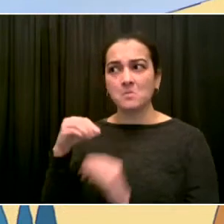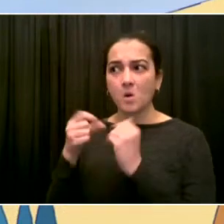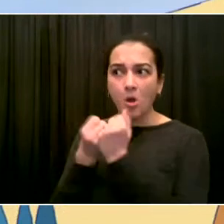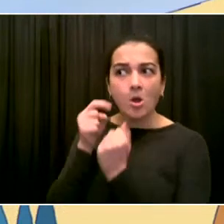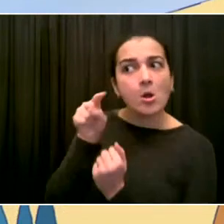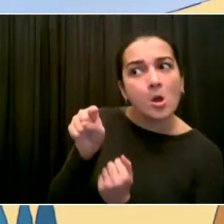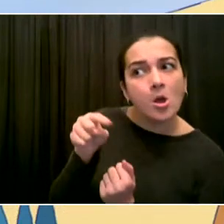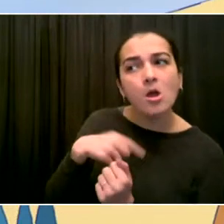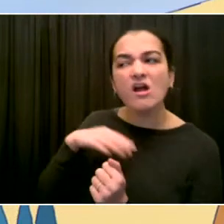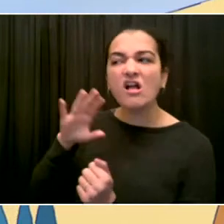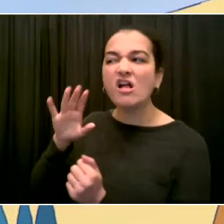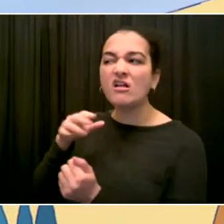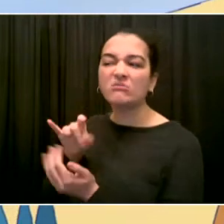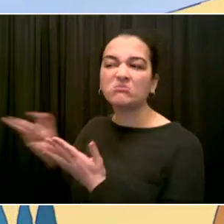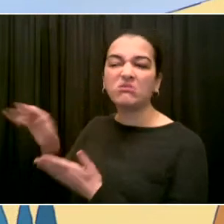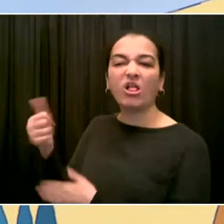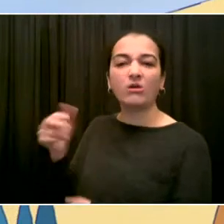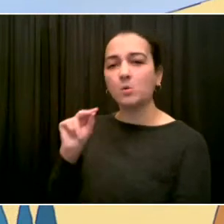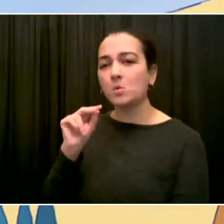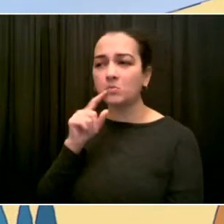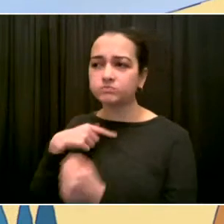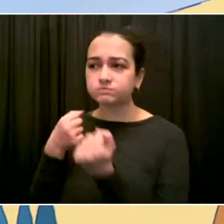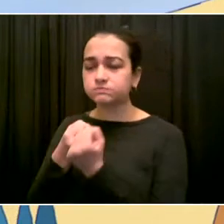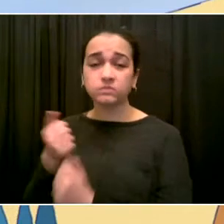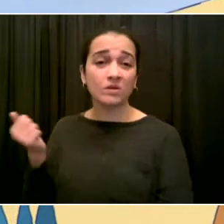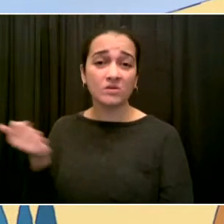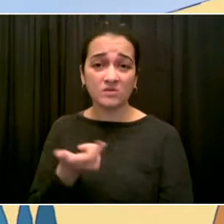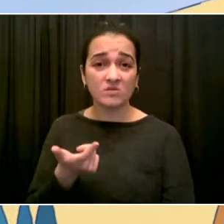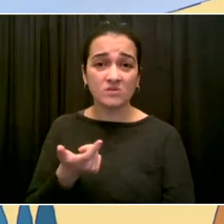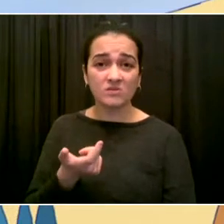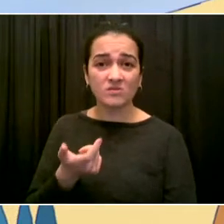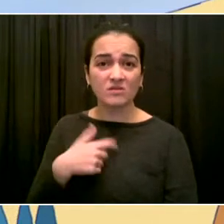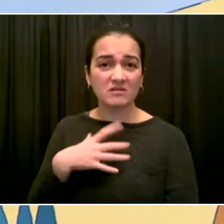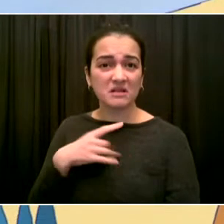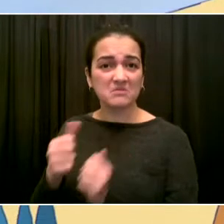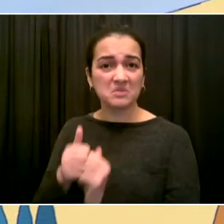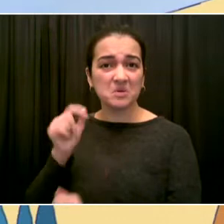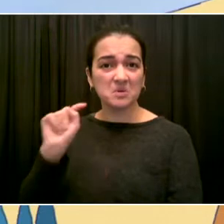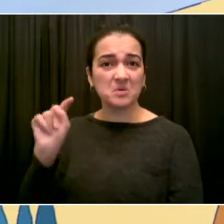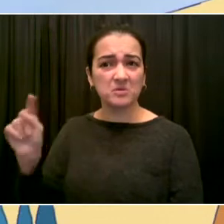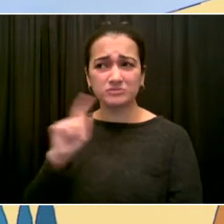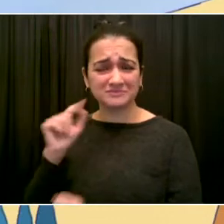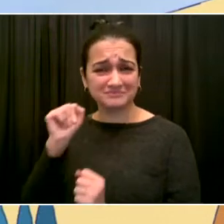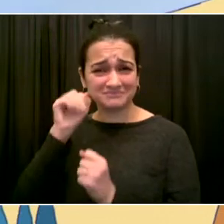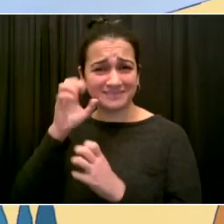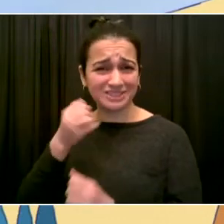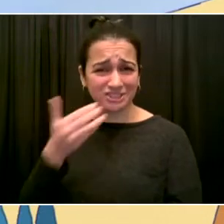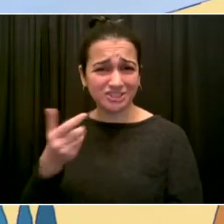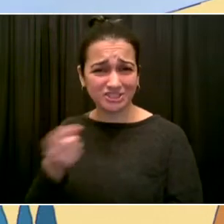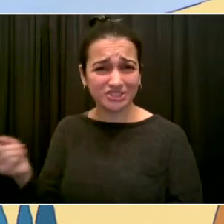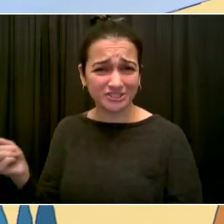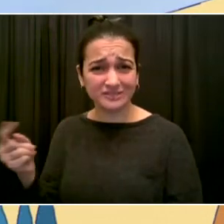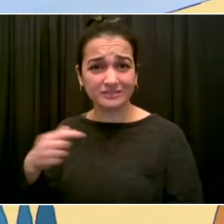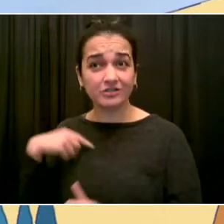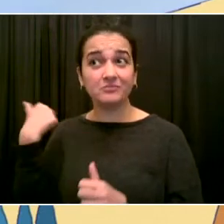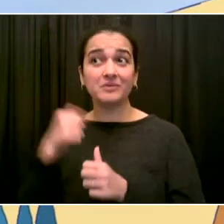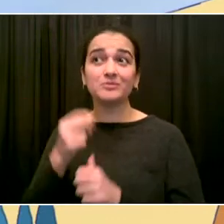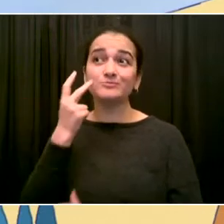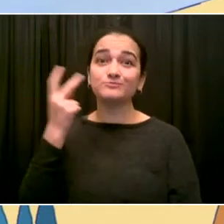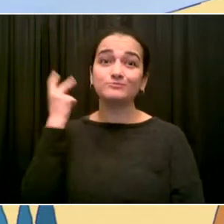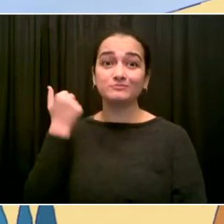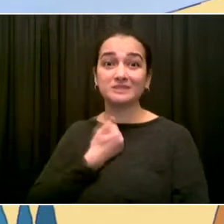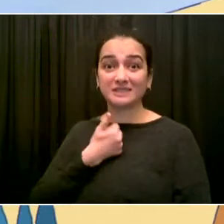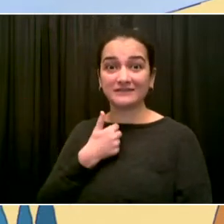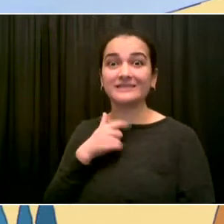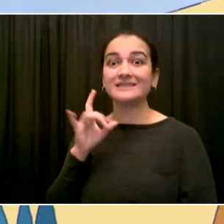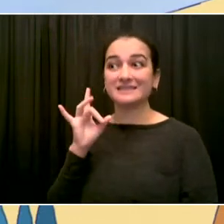a lot of great candidates. I ran for speaker myself once upon a time. I can tell you a lot of really capable people who are looking at that job, and